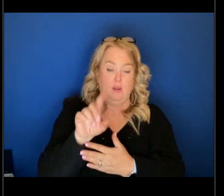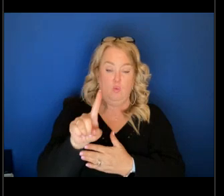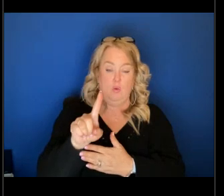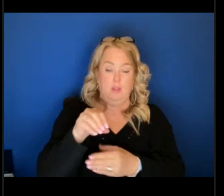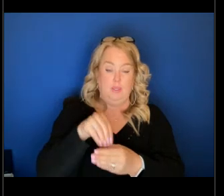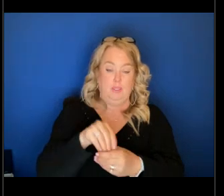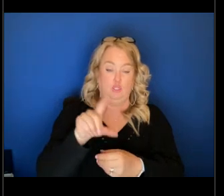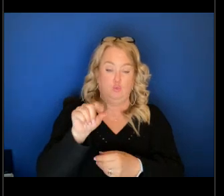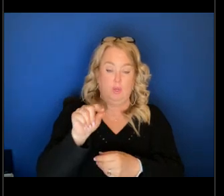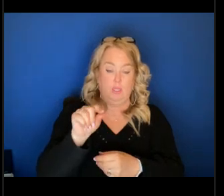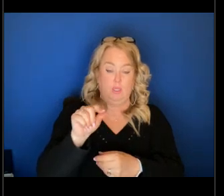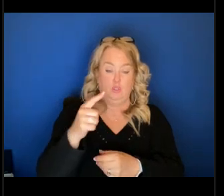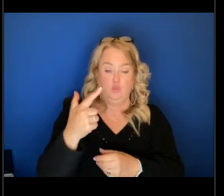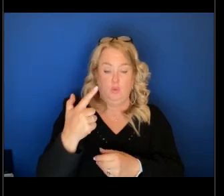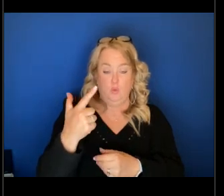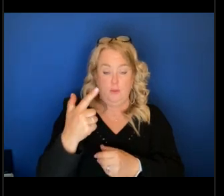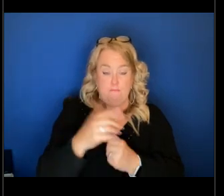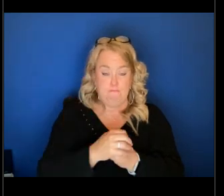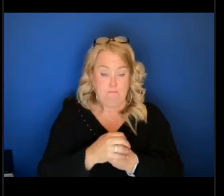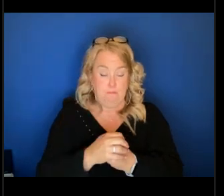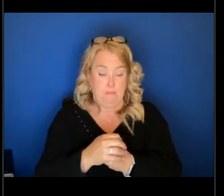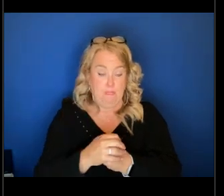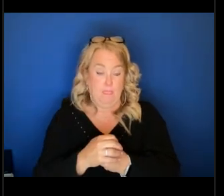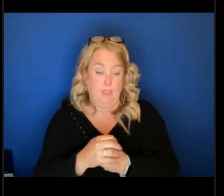1,791 in 2021.